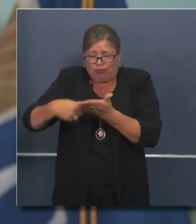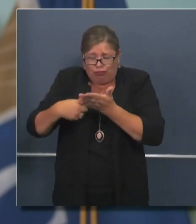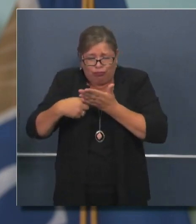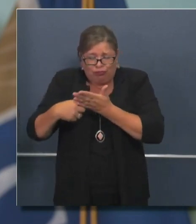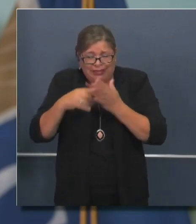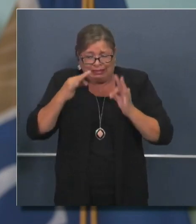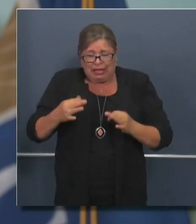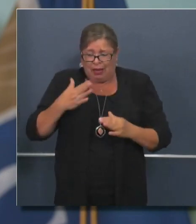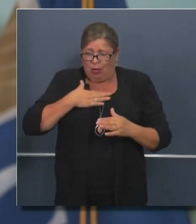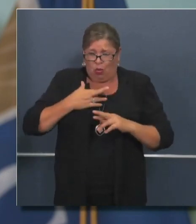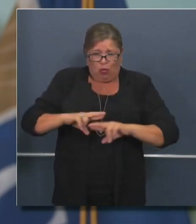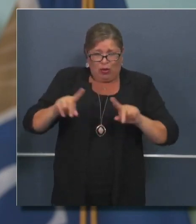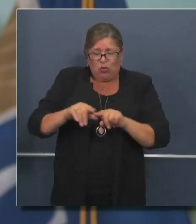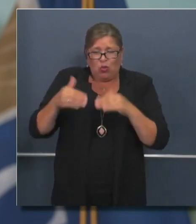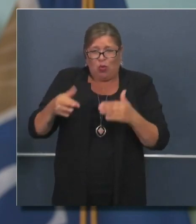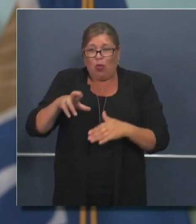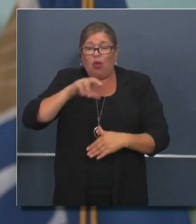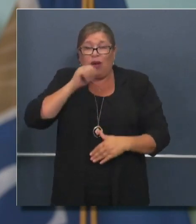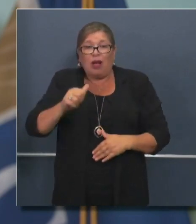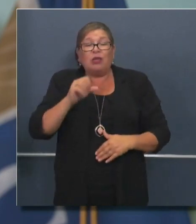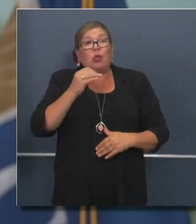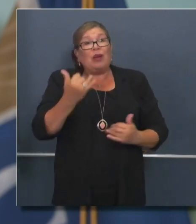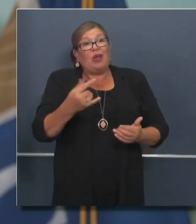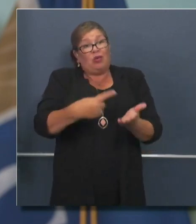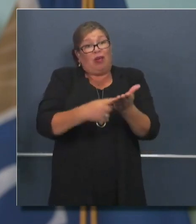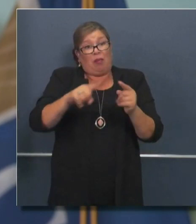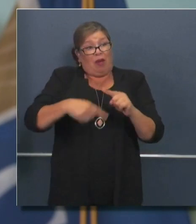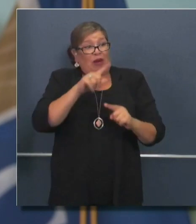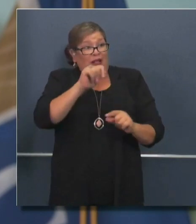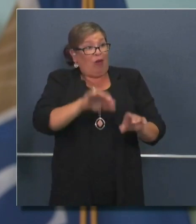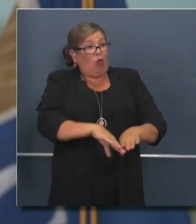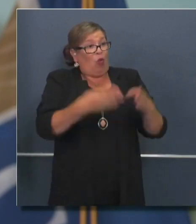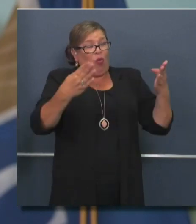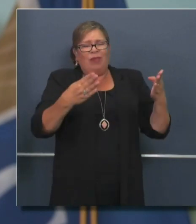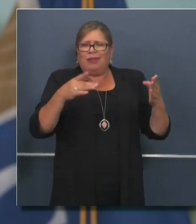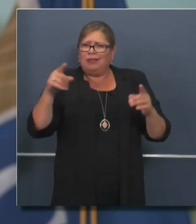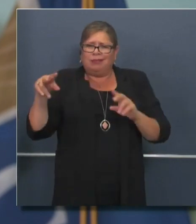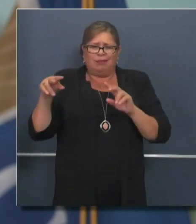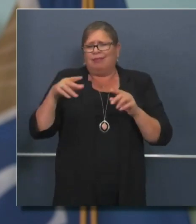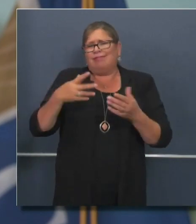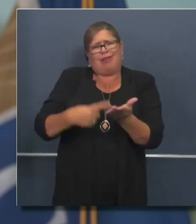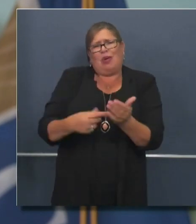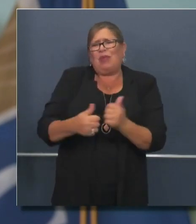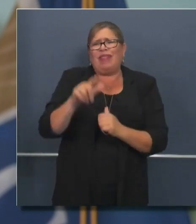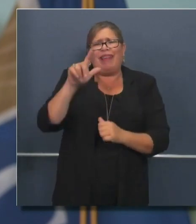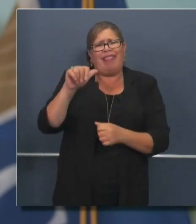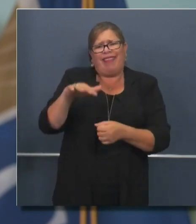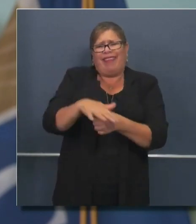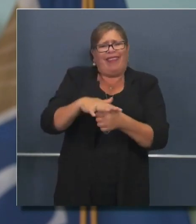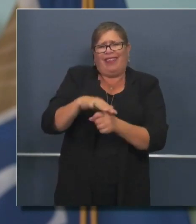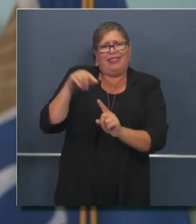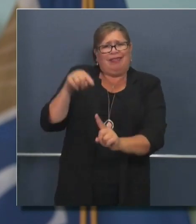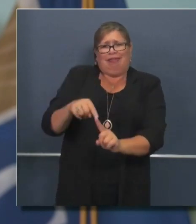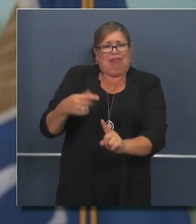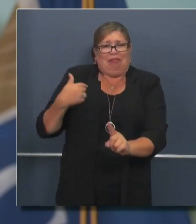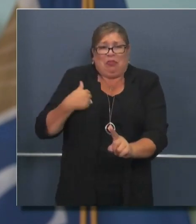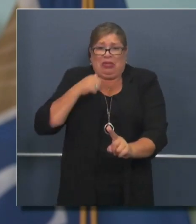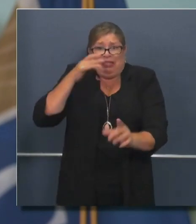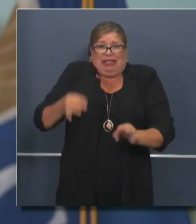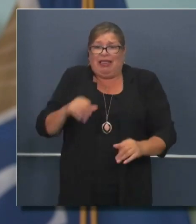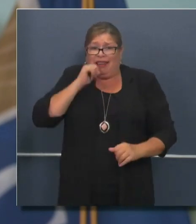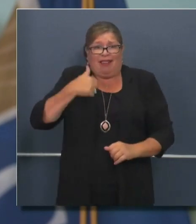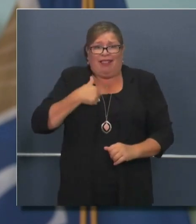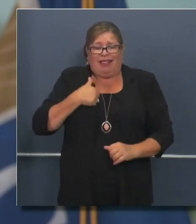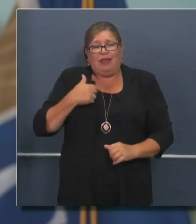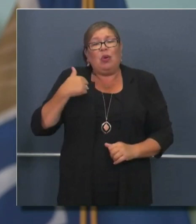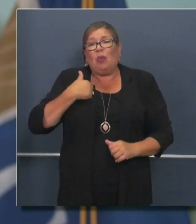a question for local health directors and local county officials. Our guidelines simply say, this